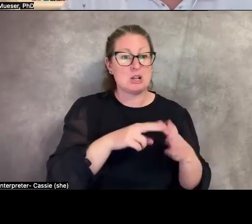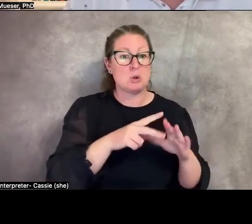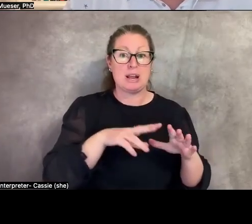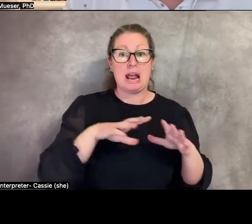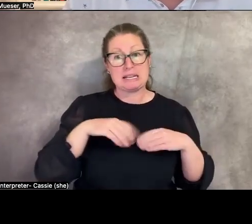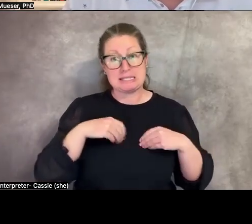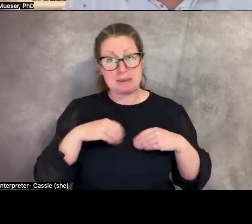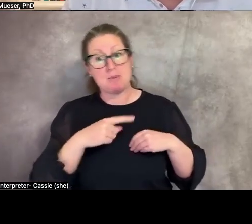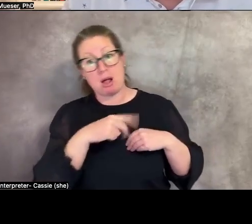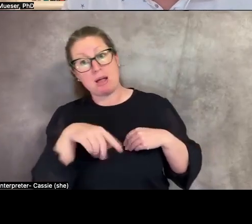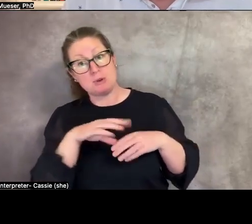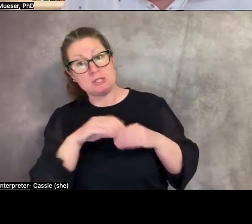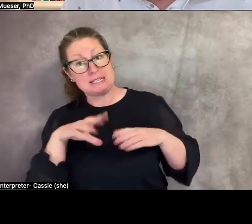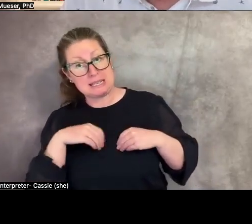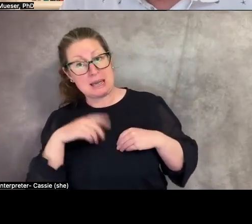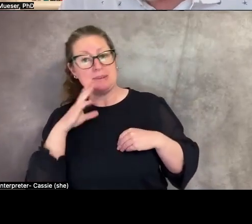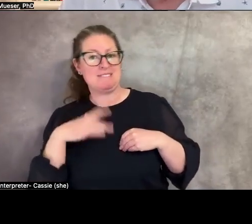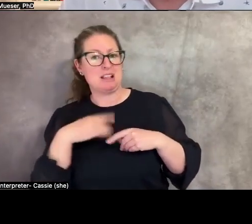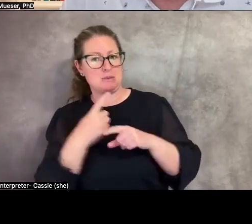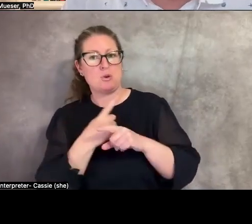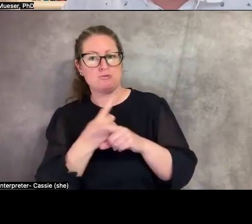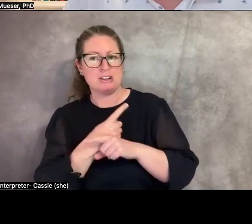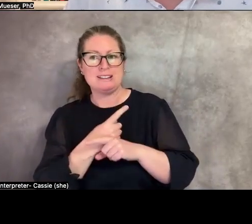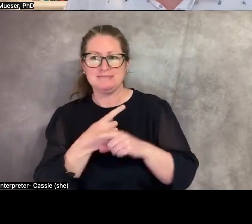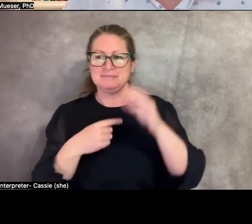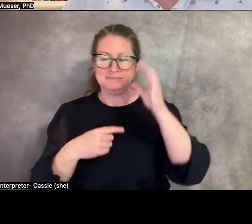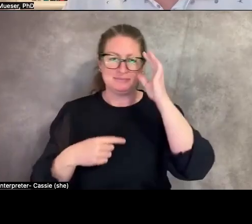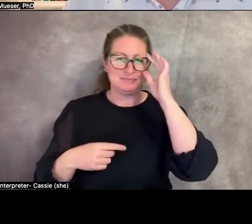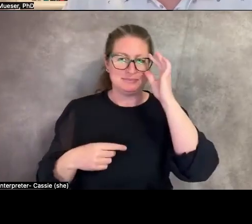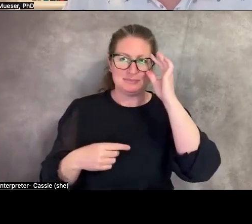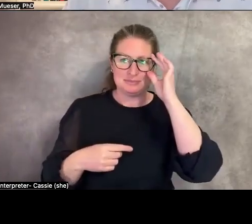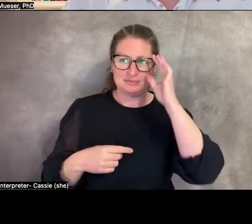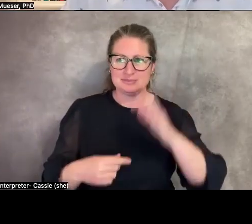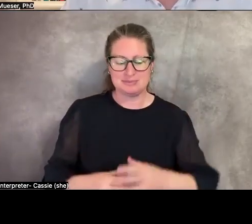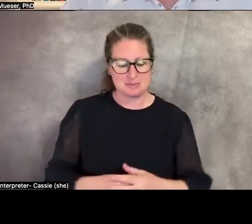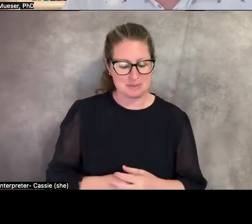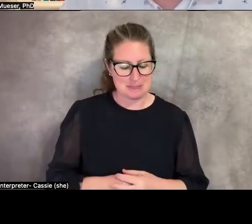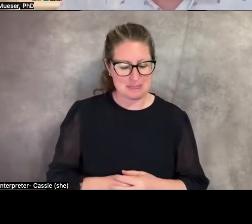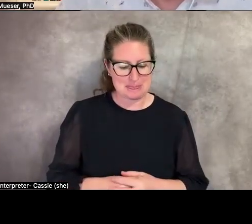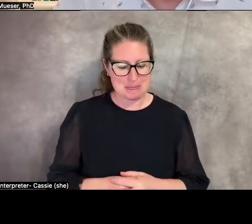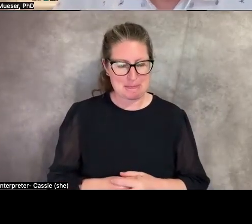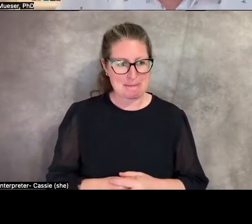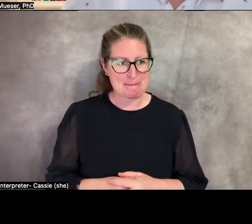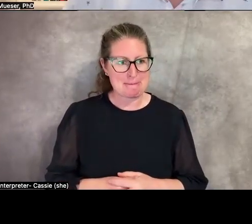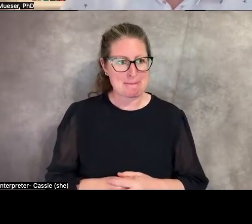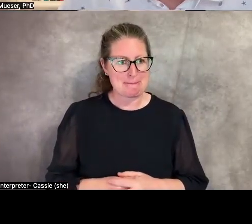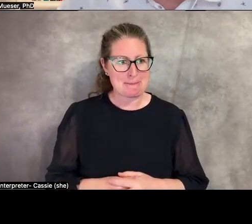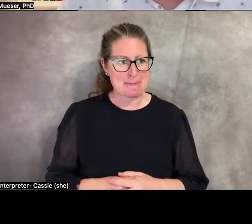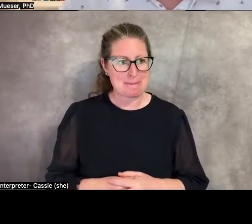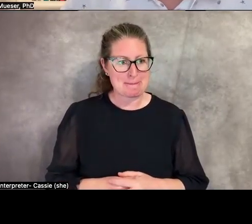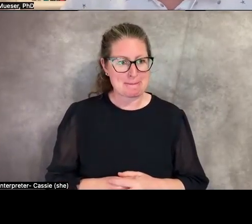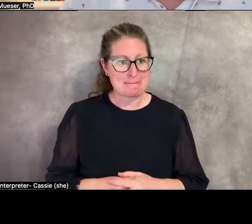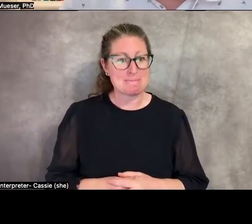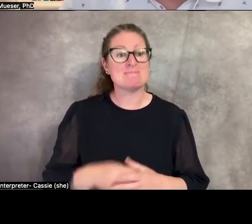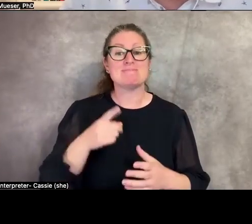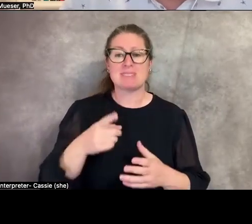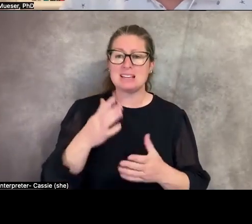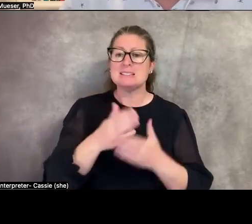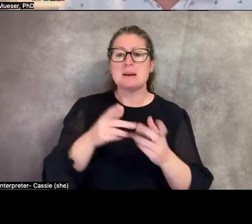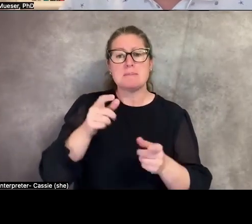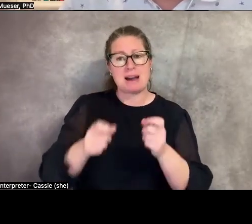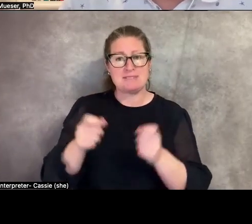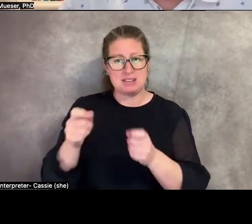appropriateness of the intervention. Let's go on to the next one. We did a number of modifications after this feasibility